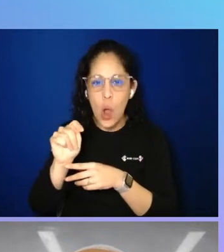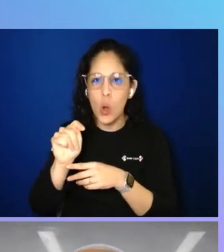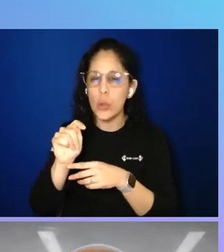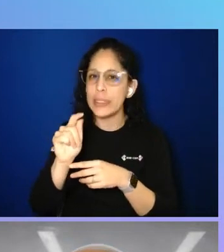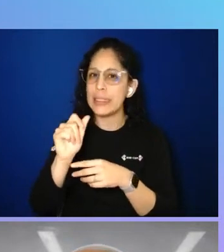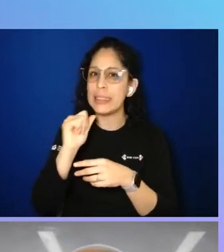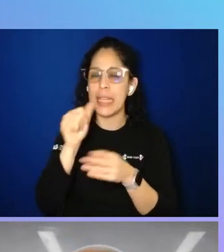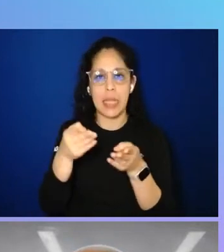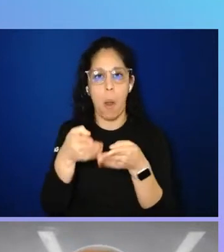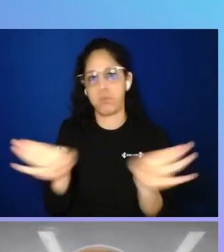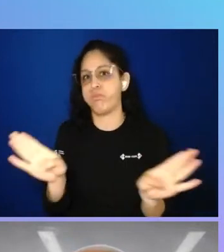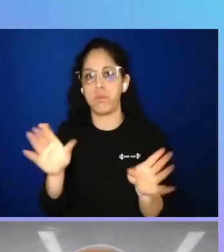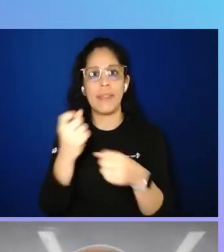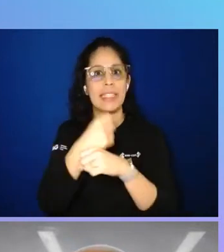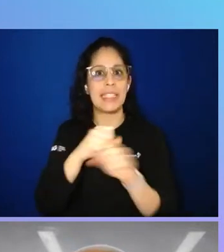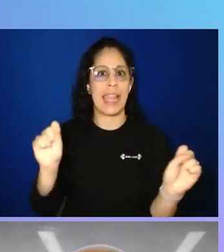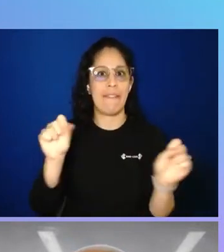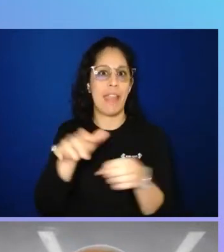area.